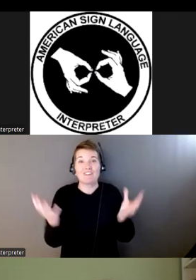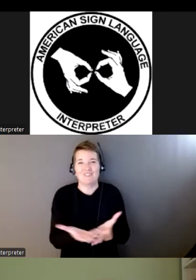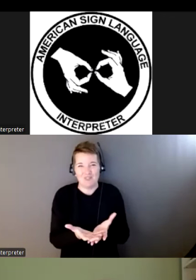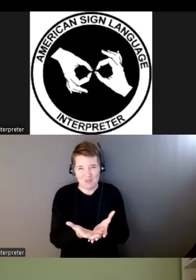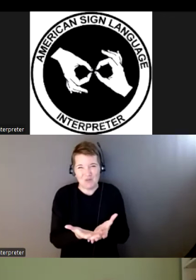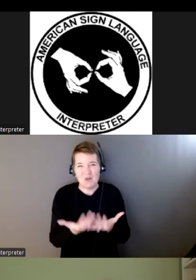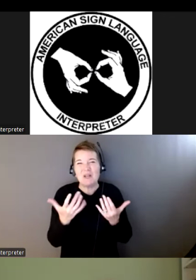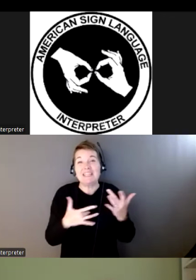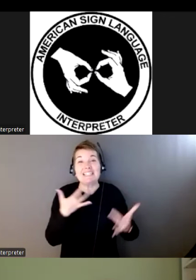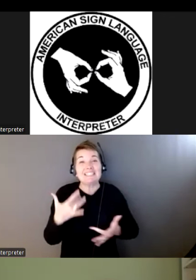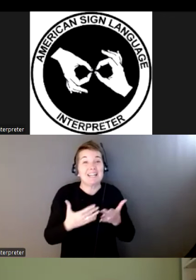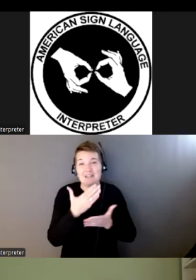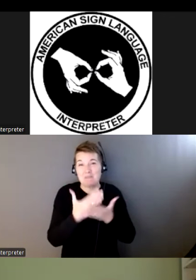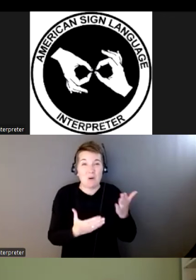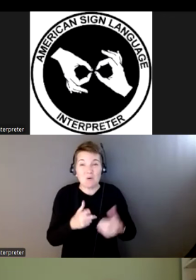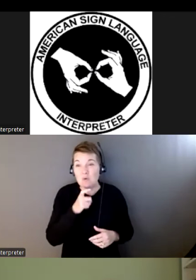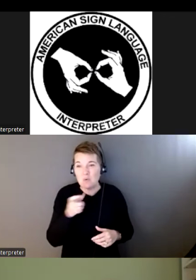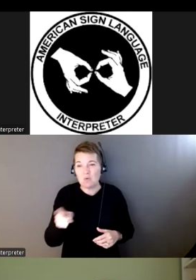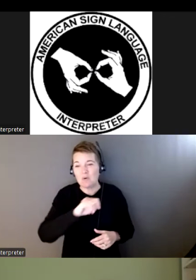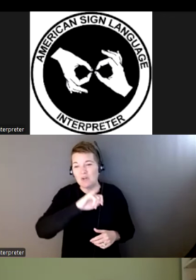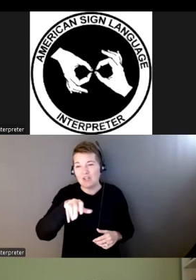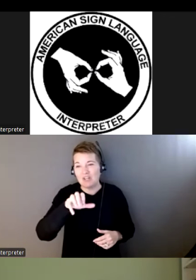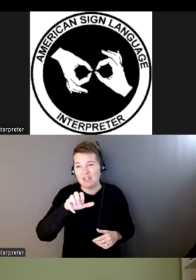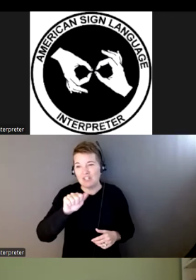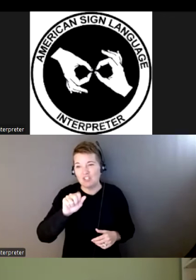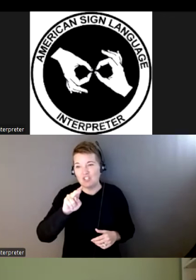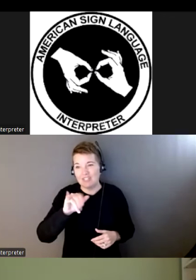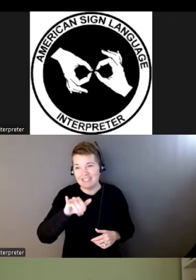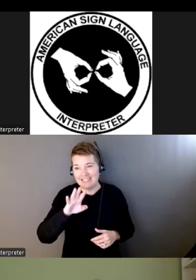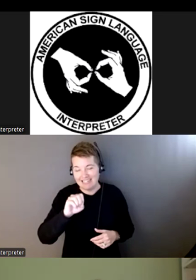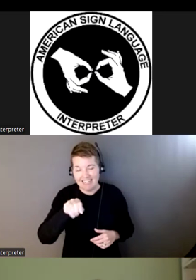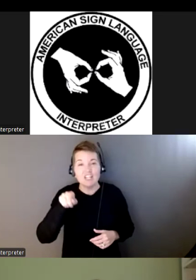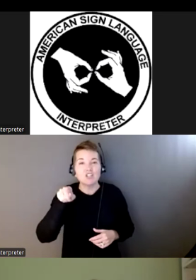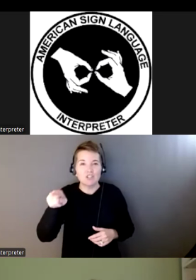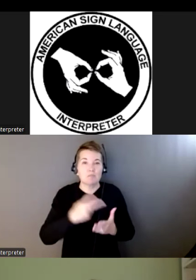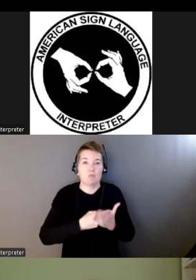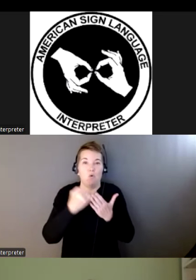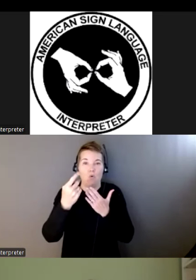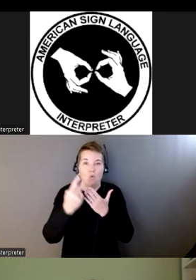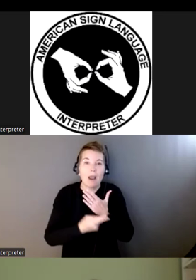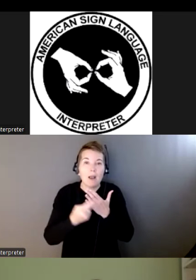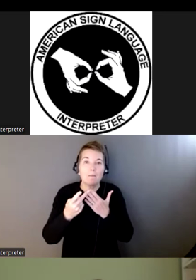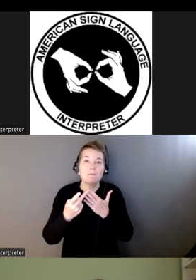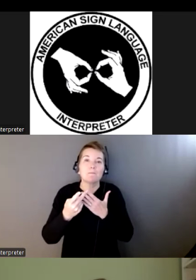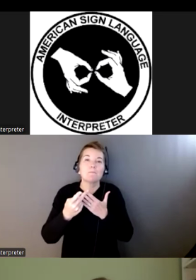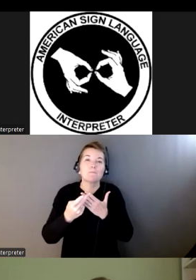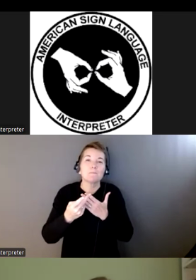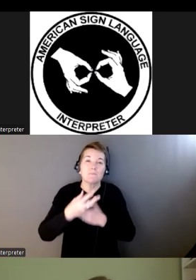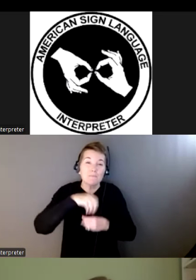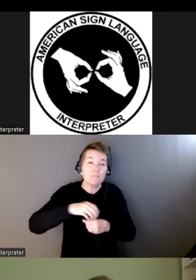to Jeannie, who is an artist and a grant recipient in the program, to talk about your experience. Jeannie, over to